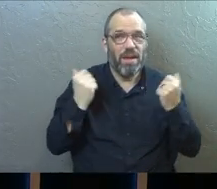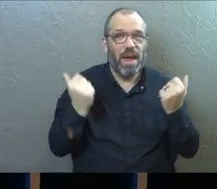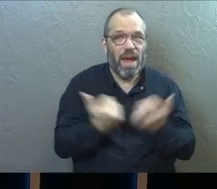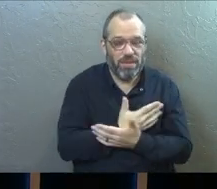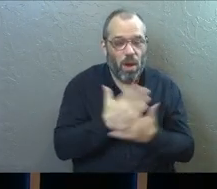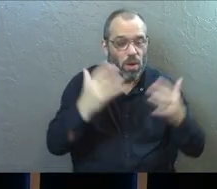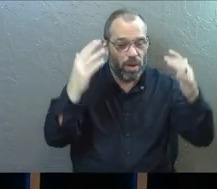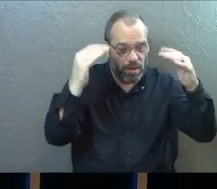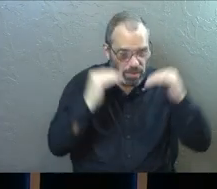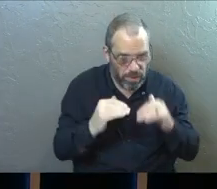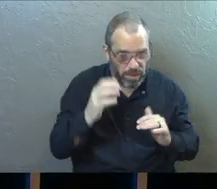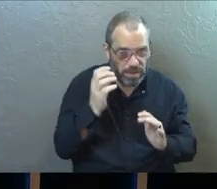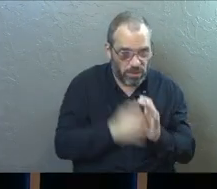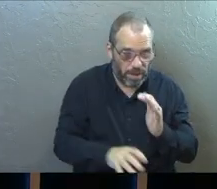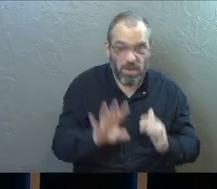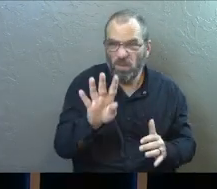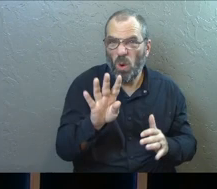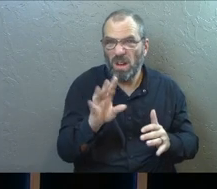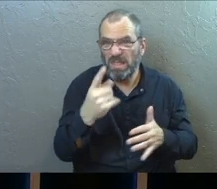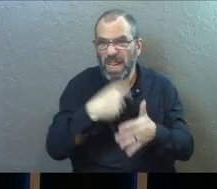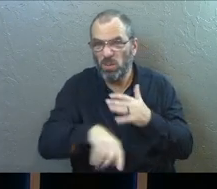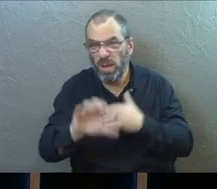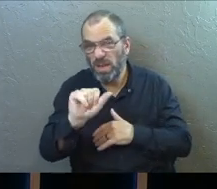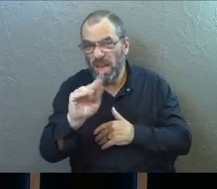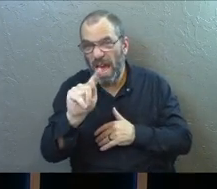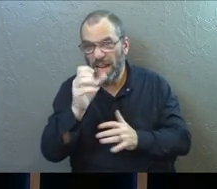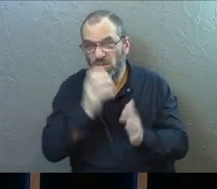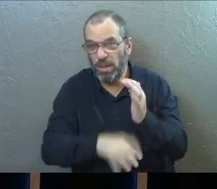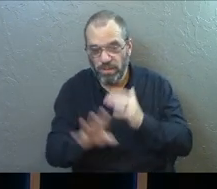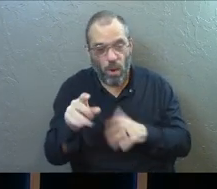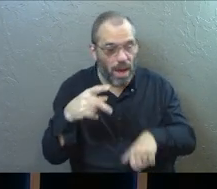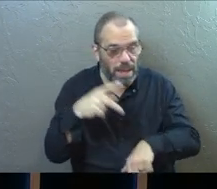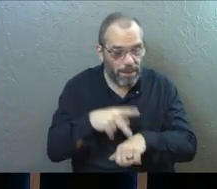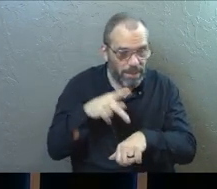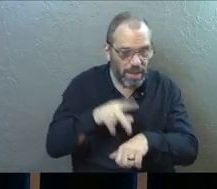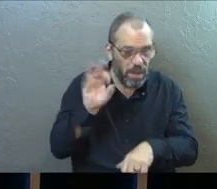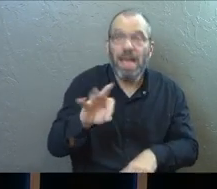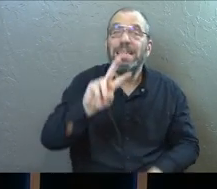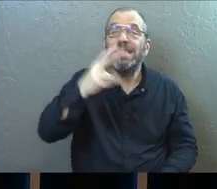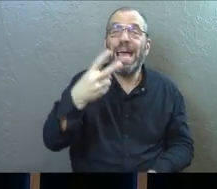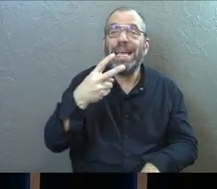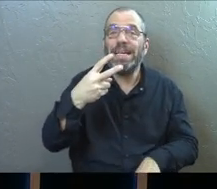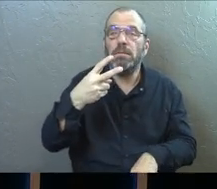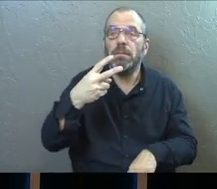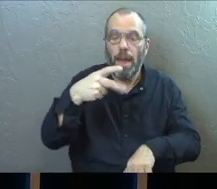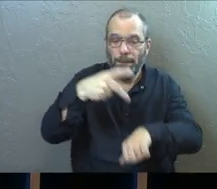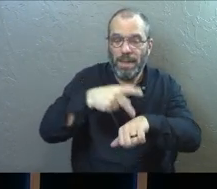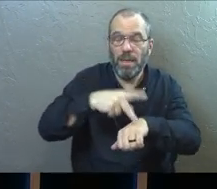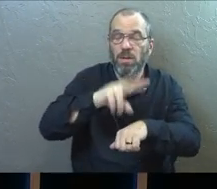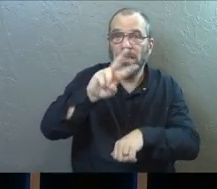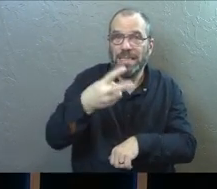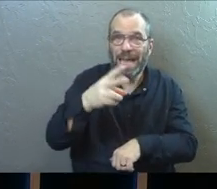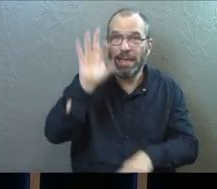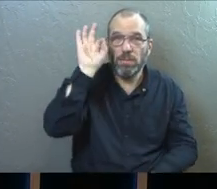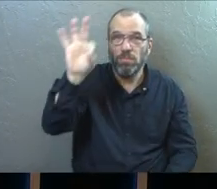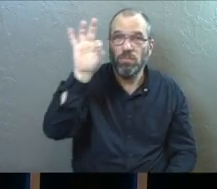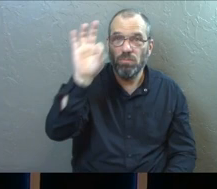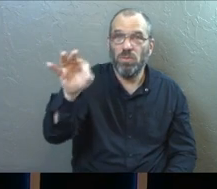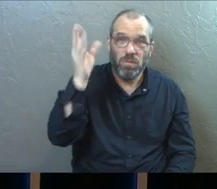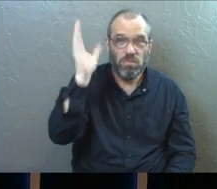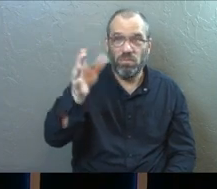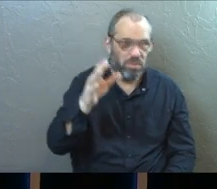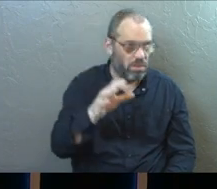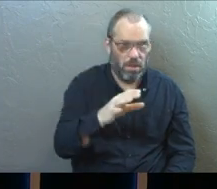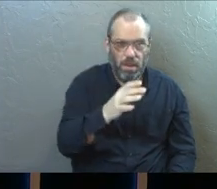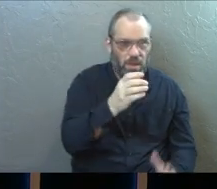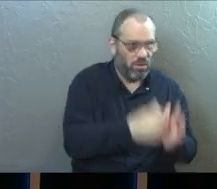So if you read on into chapter 4, which we'll get into next week, it says that Peter's sermon, this was his second sermon in the book of Acts that he digs into just back